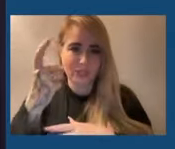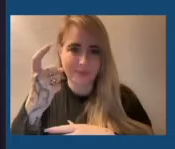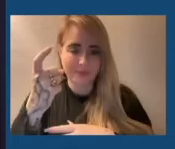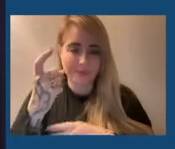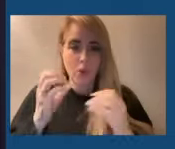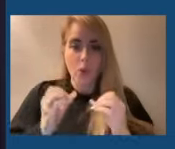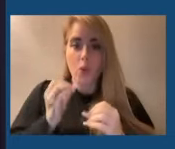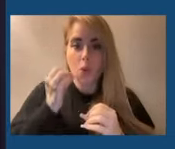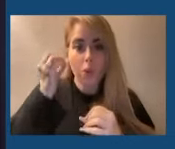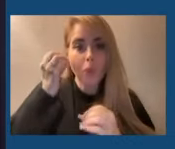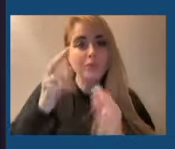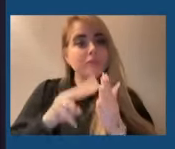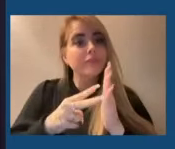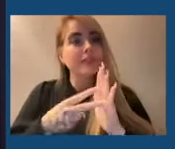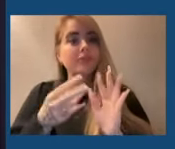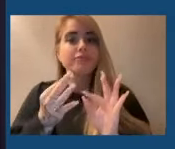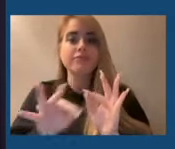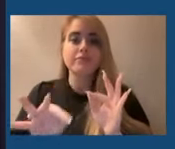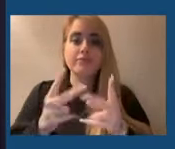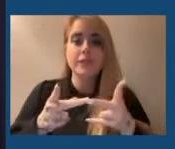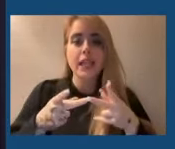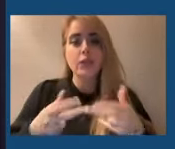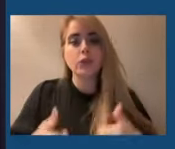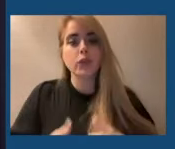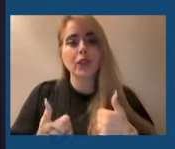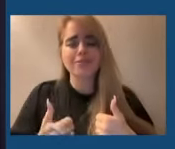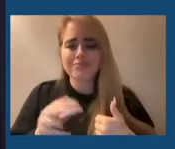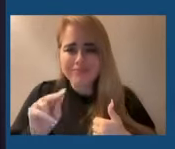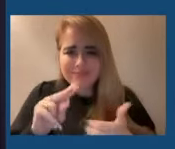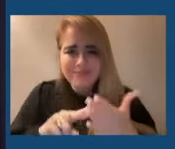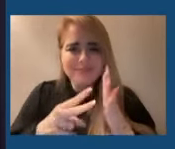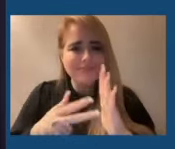just about a place to live. It's about building a future.